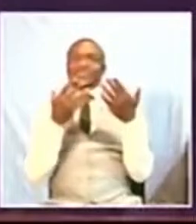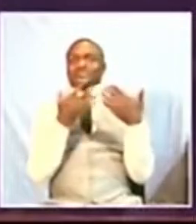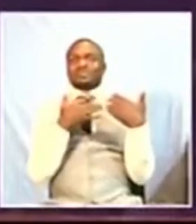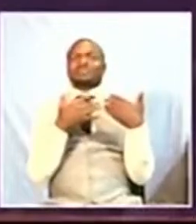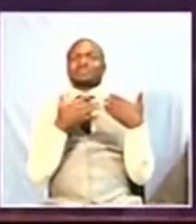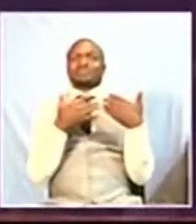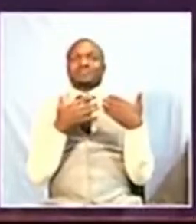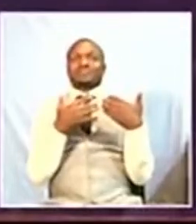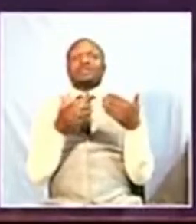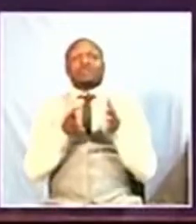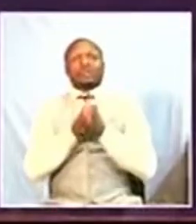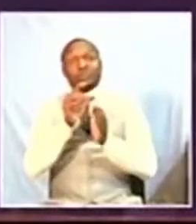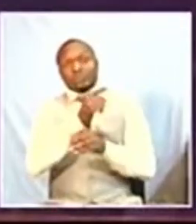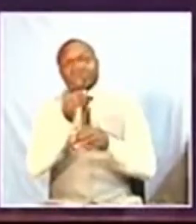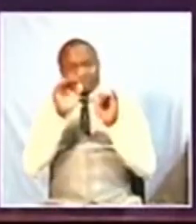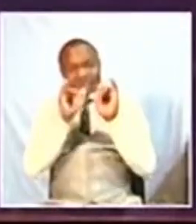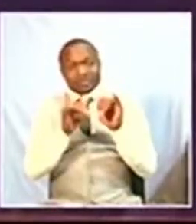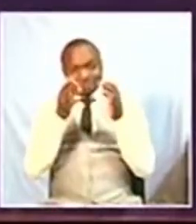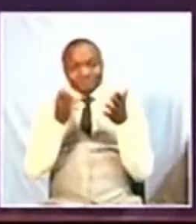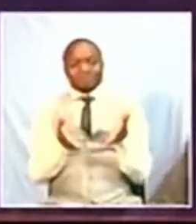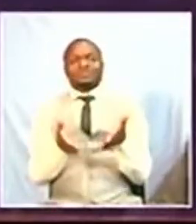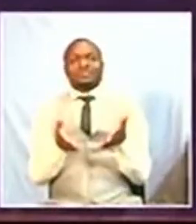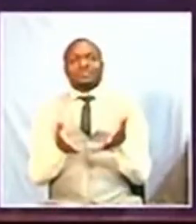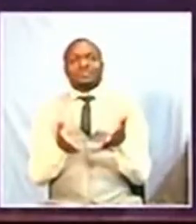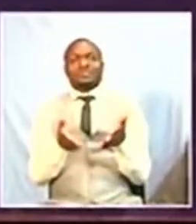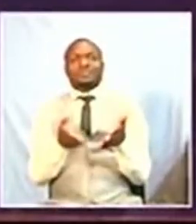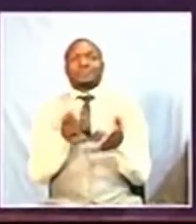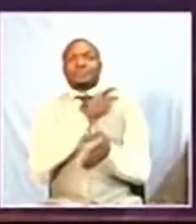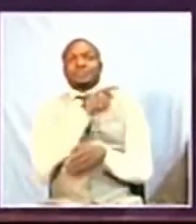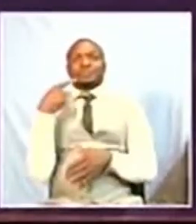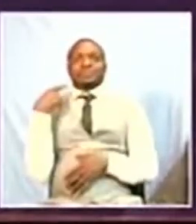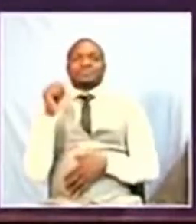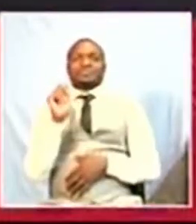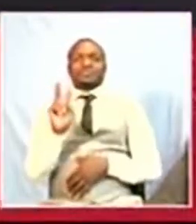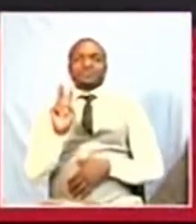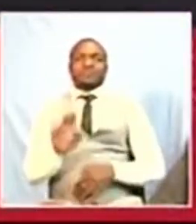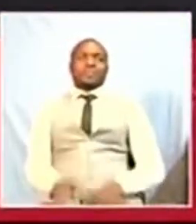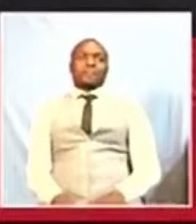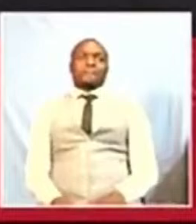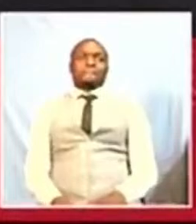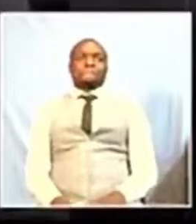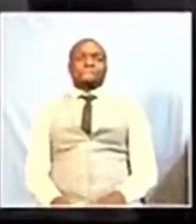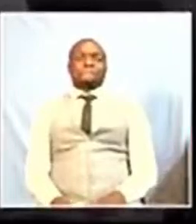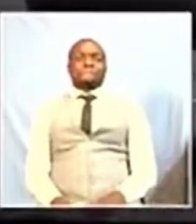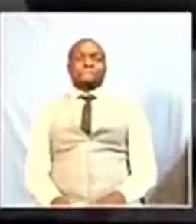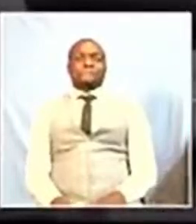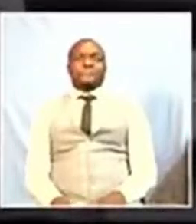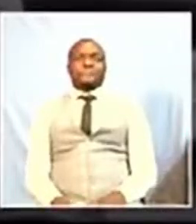Council. So I would urge you to stay tuned right here on Parliament Television.